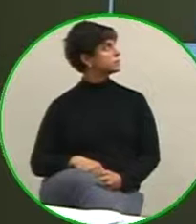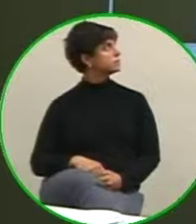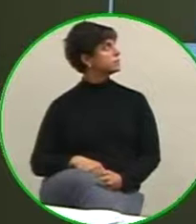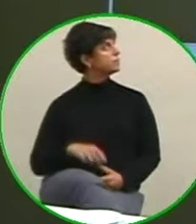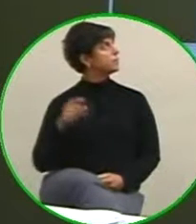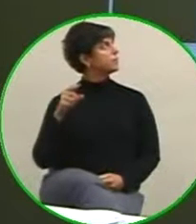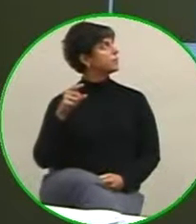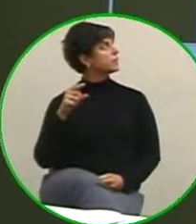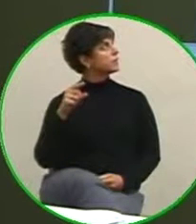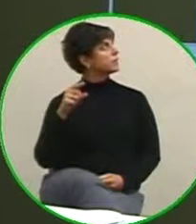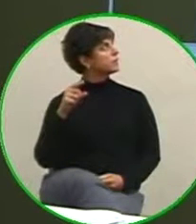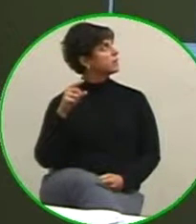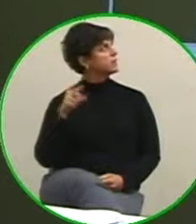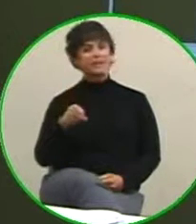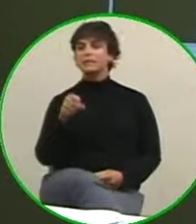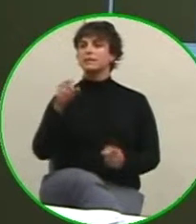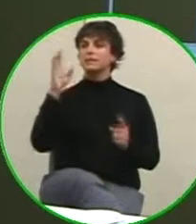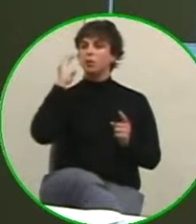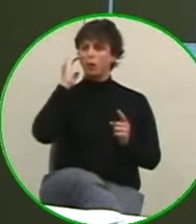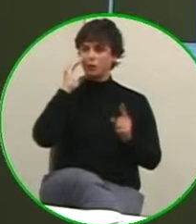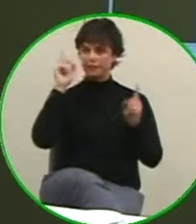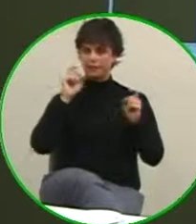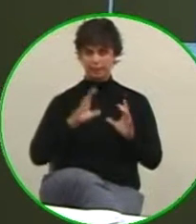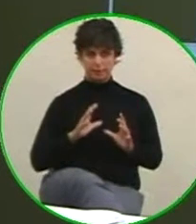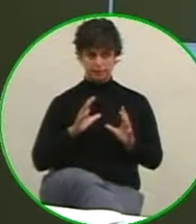This is an awareness test.